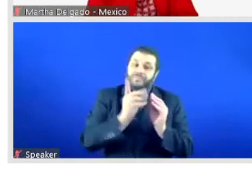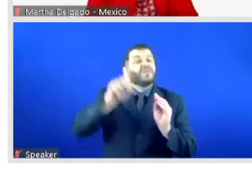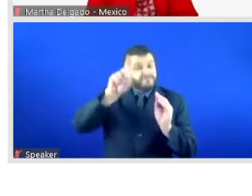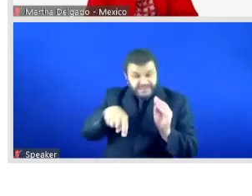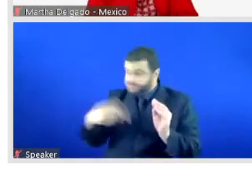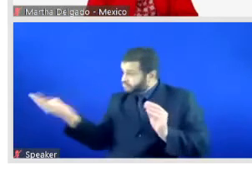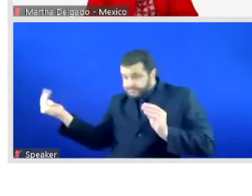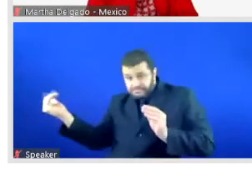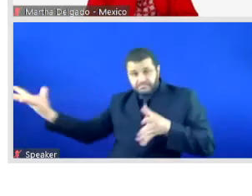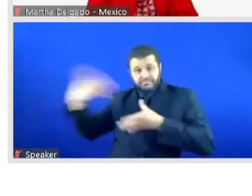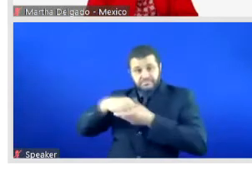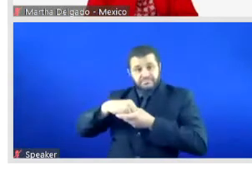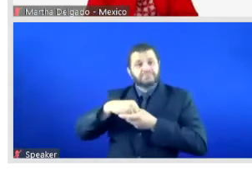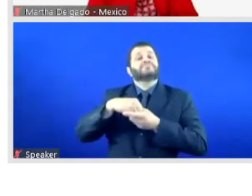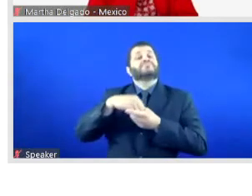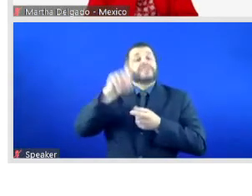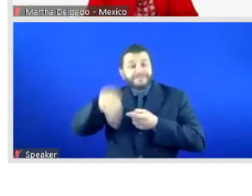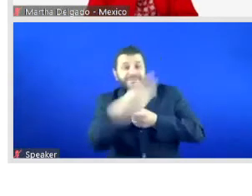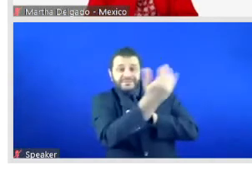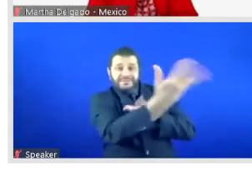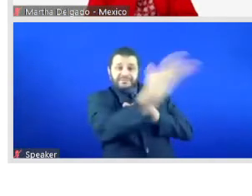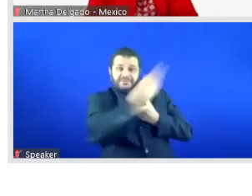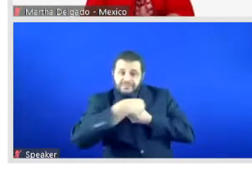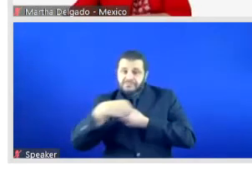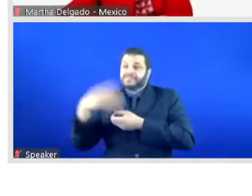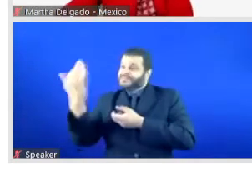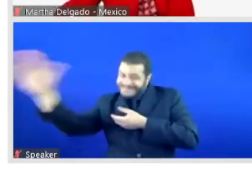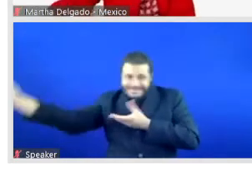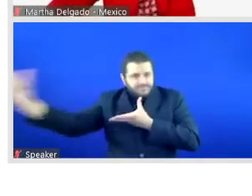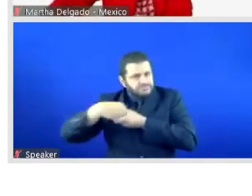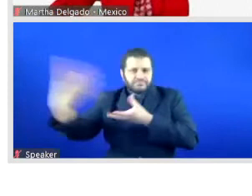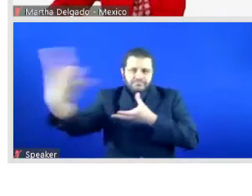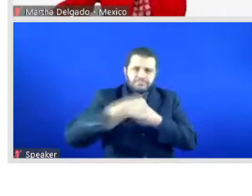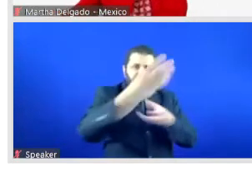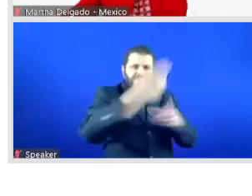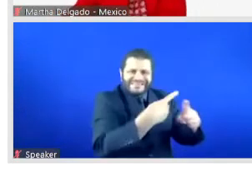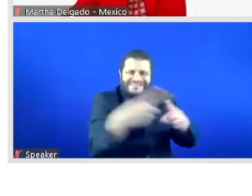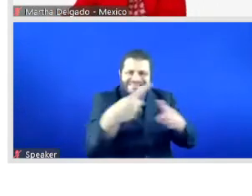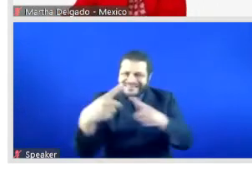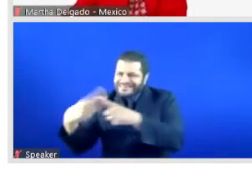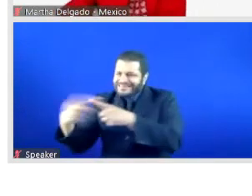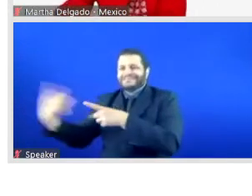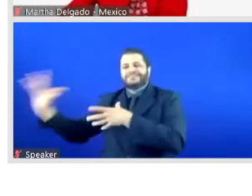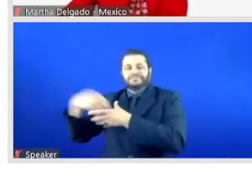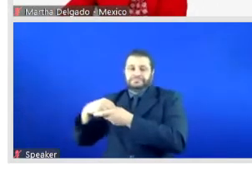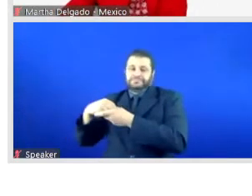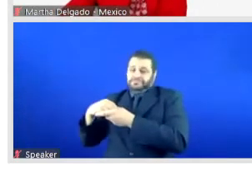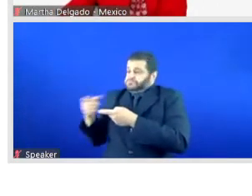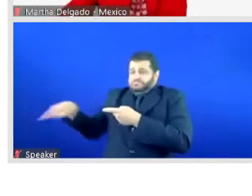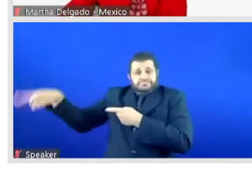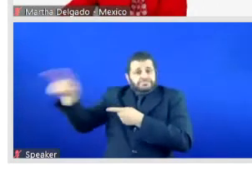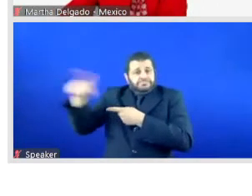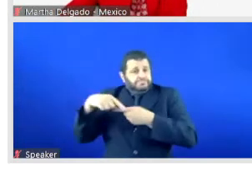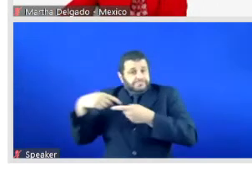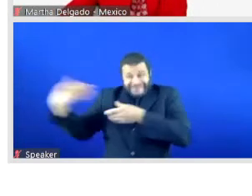at the community level. So I'll say this is very, very important for us. And I think we are going to the right direction. And I really thank the forum